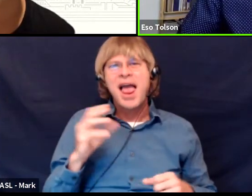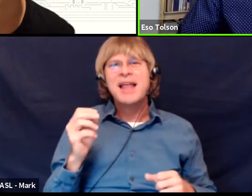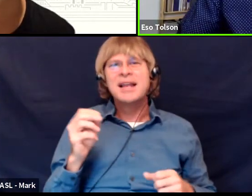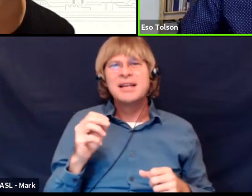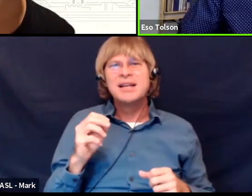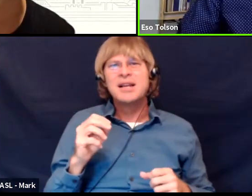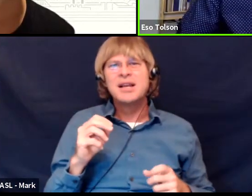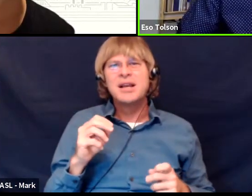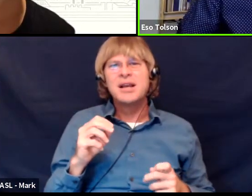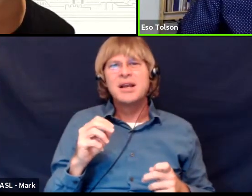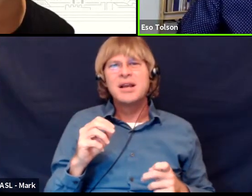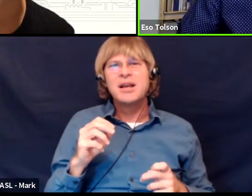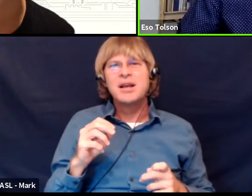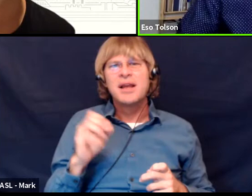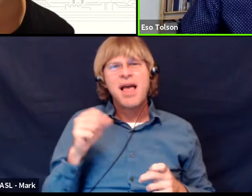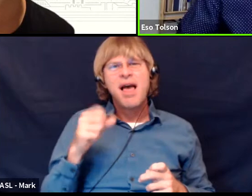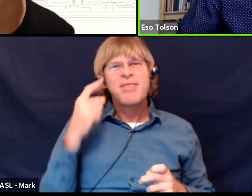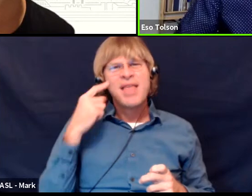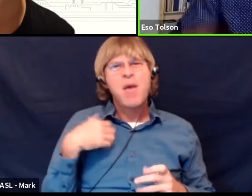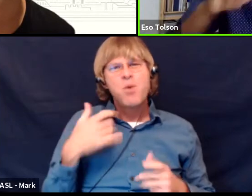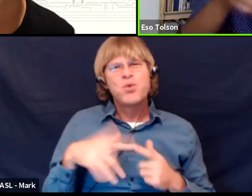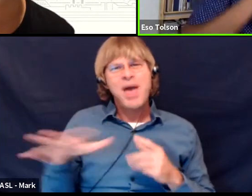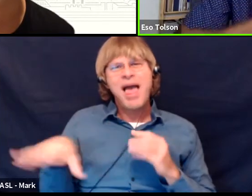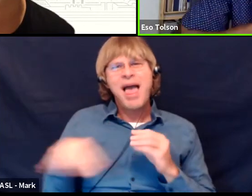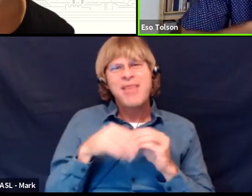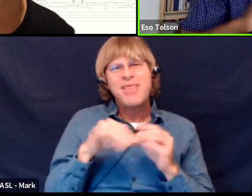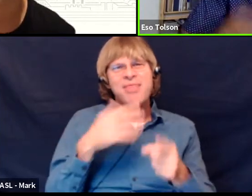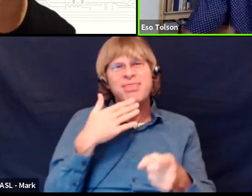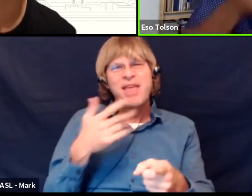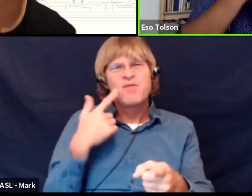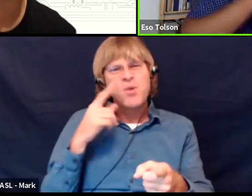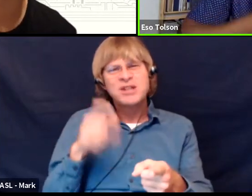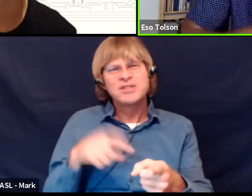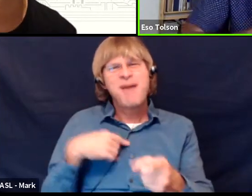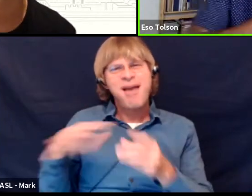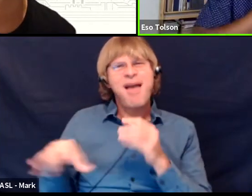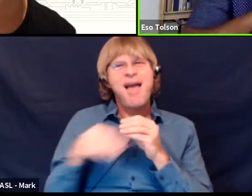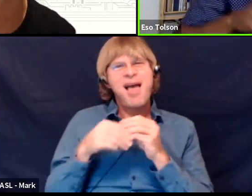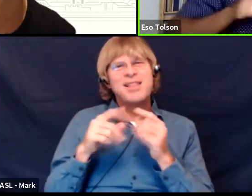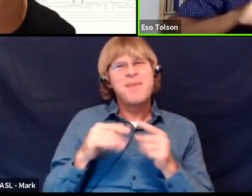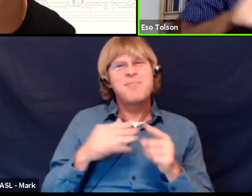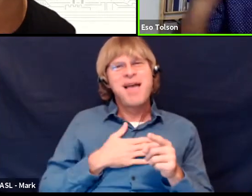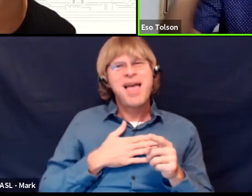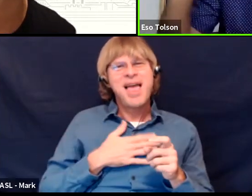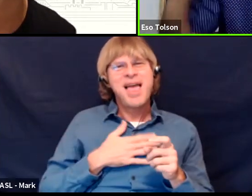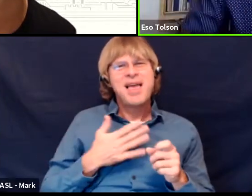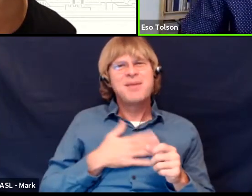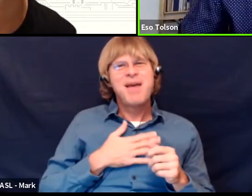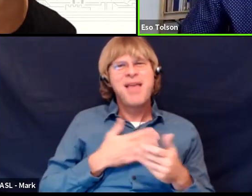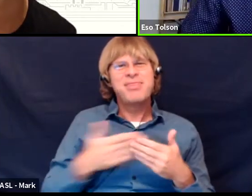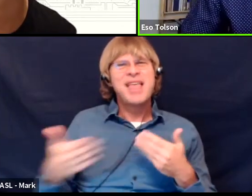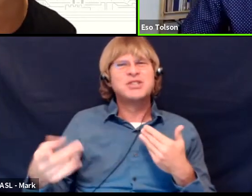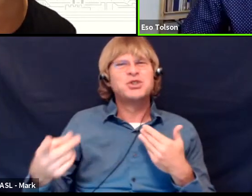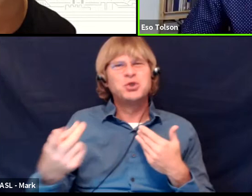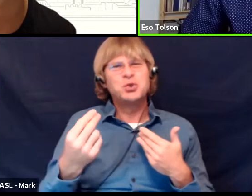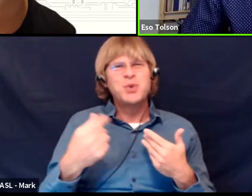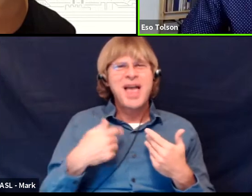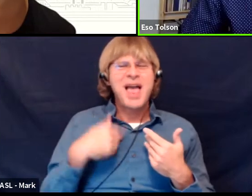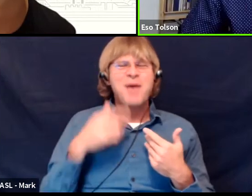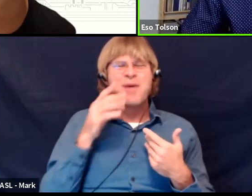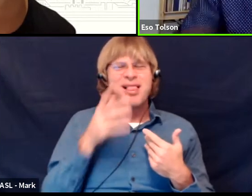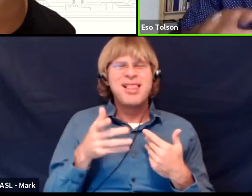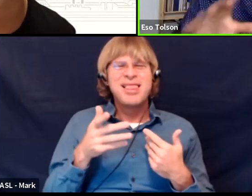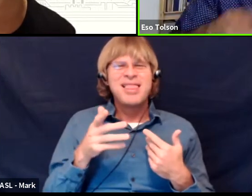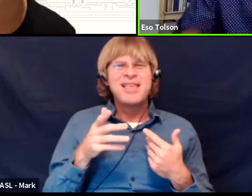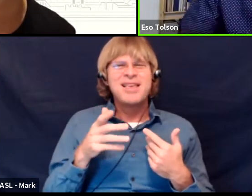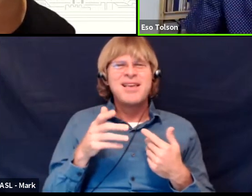and yeah, I think I want to add that. Thank you for that question. I'm gonna add that to my things to do. I'm gonna